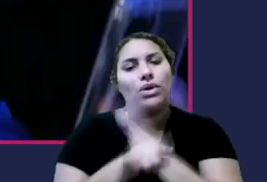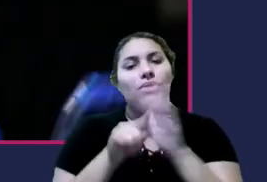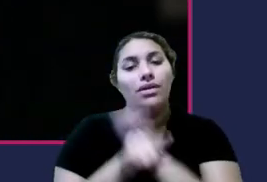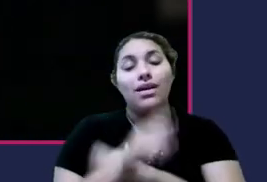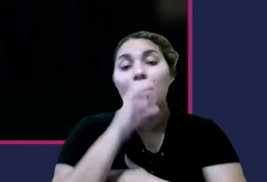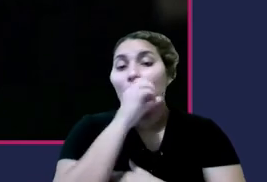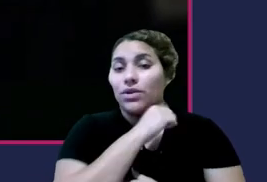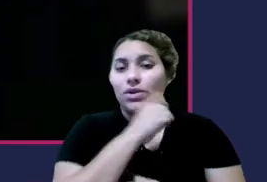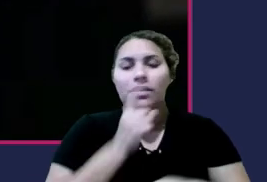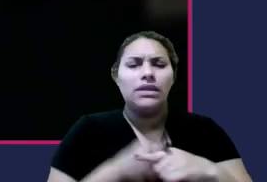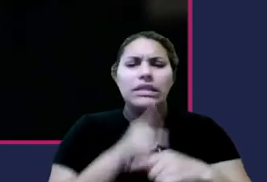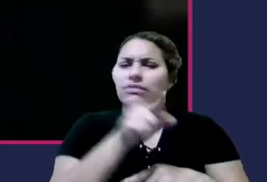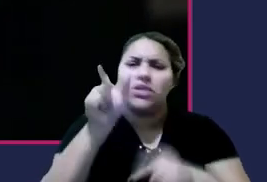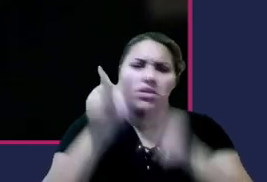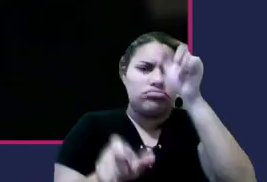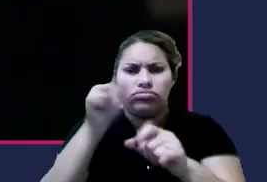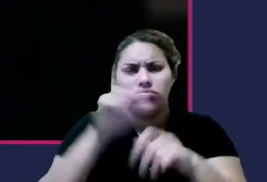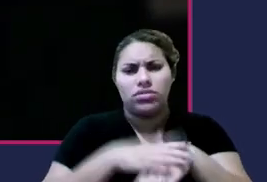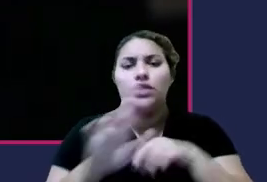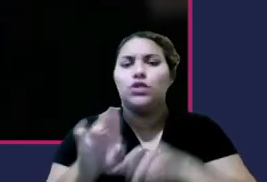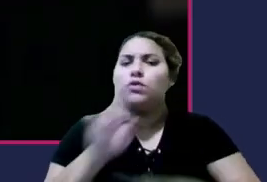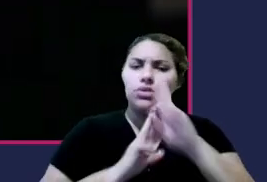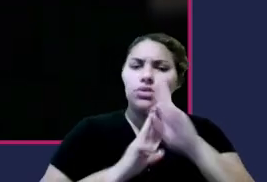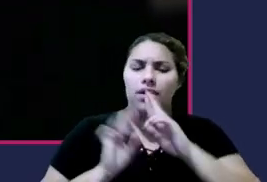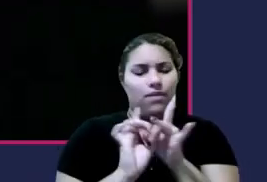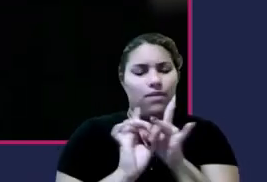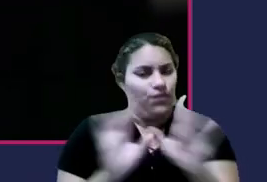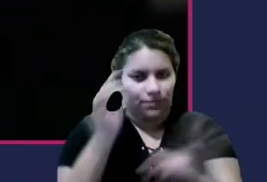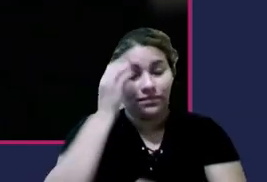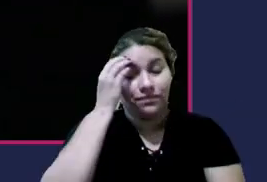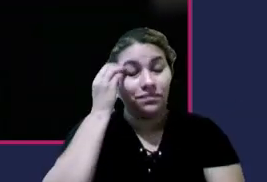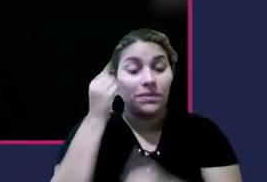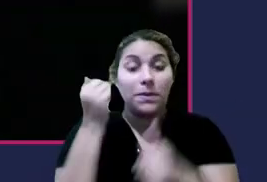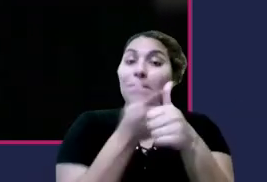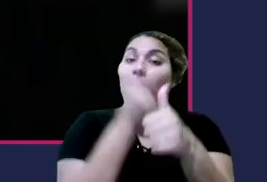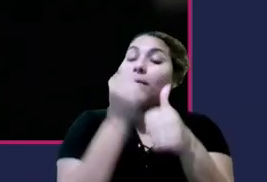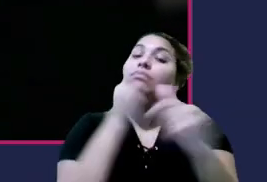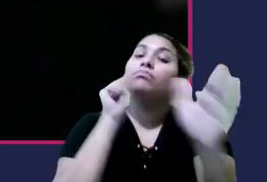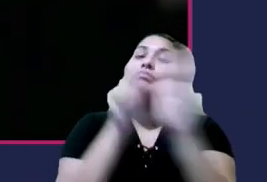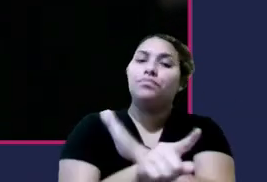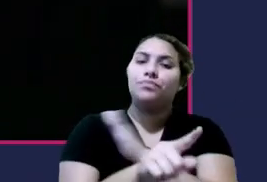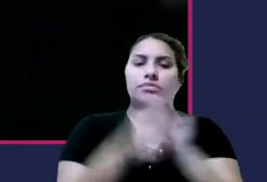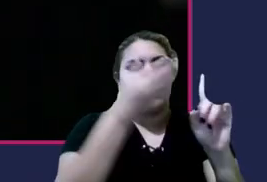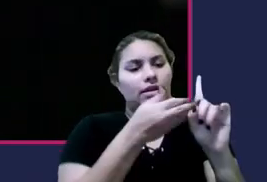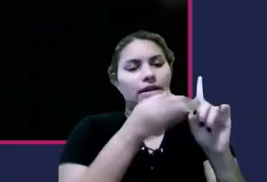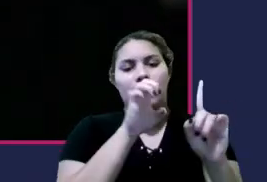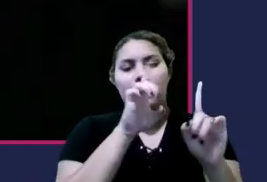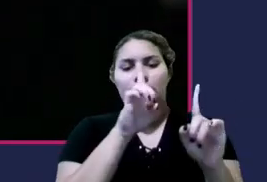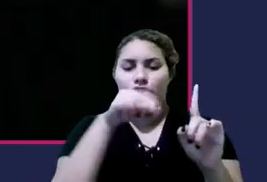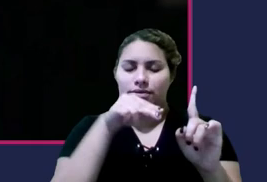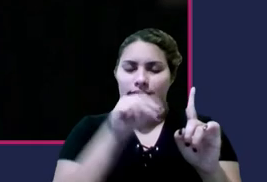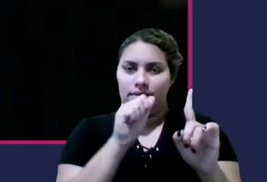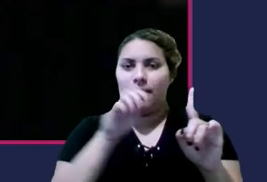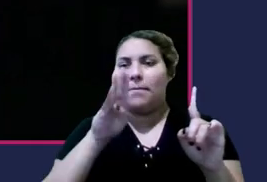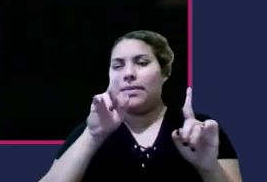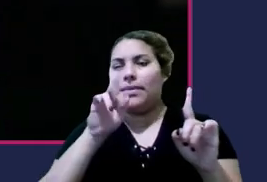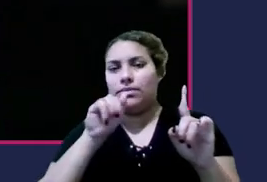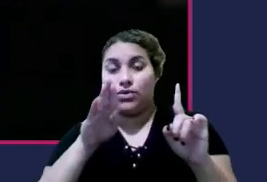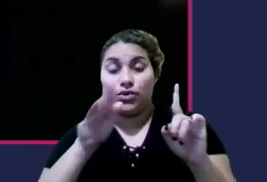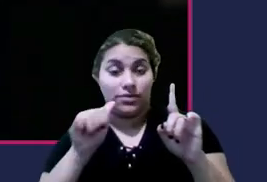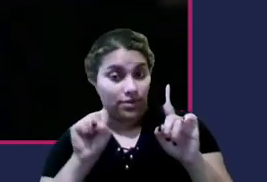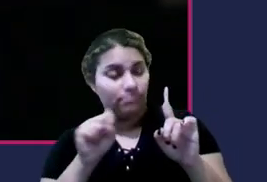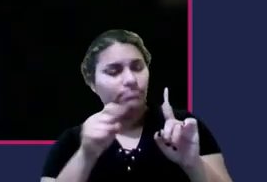we have some questions here. And if you want to answer, please feel free. First question comes from